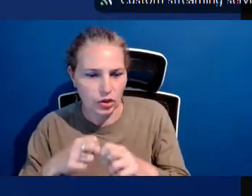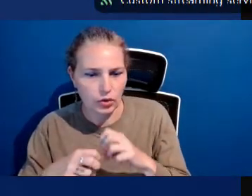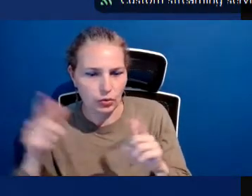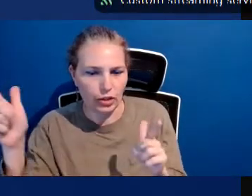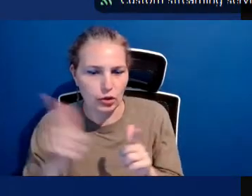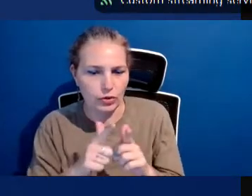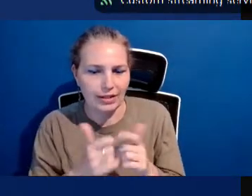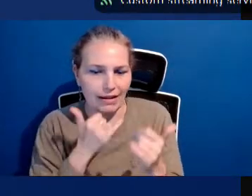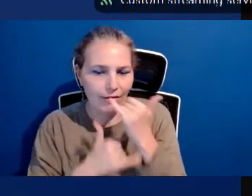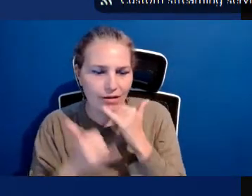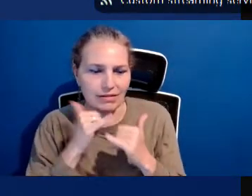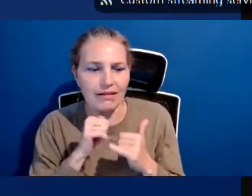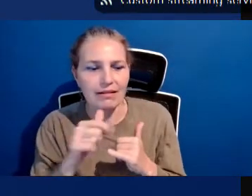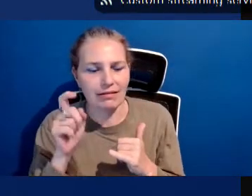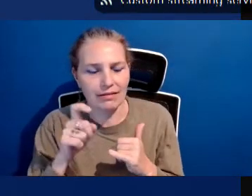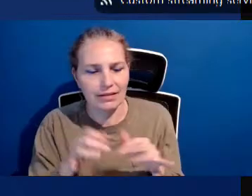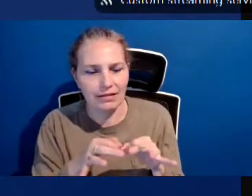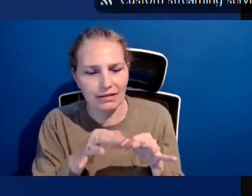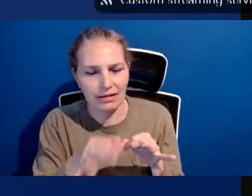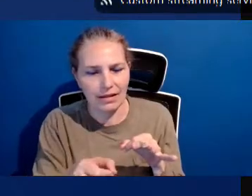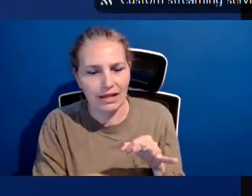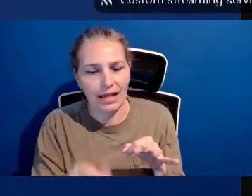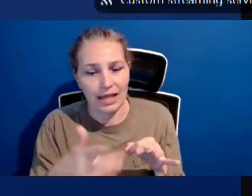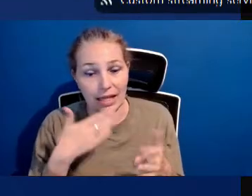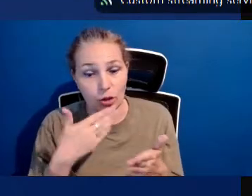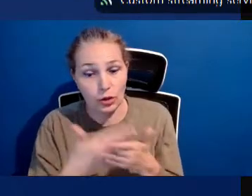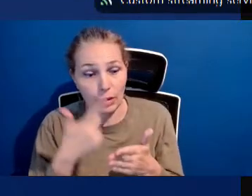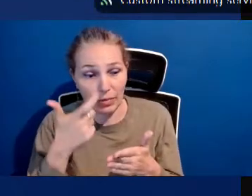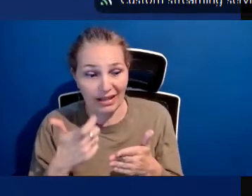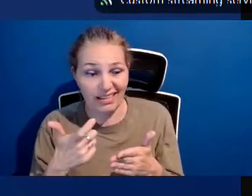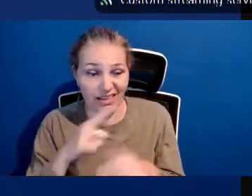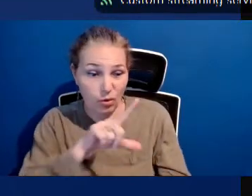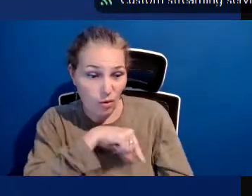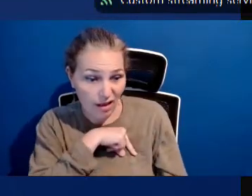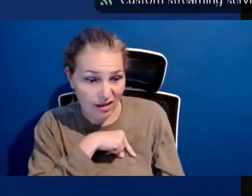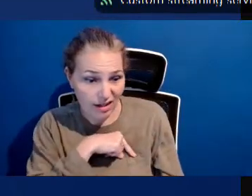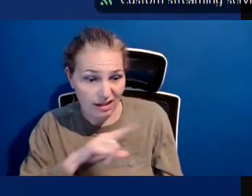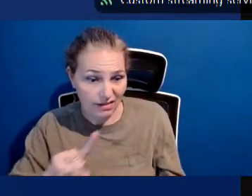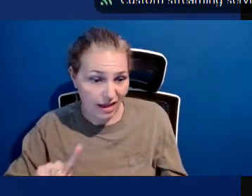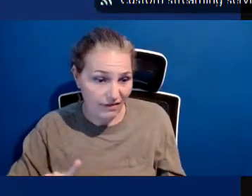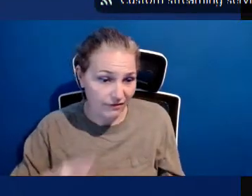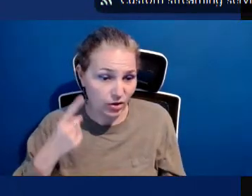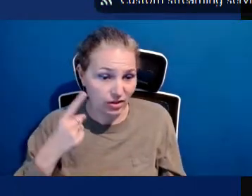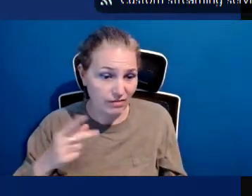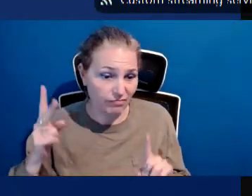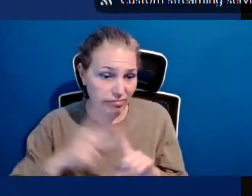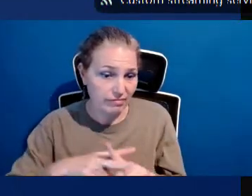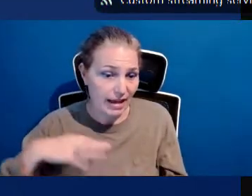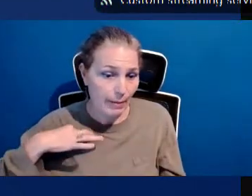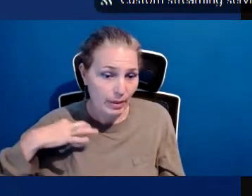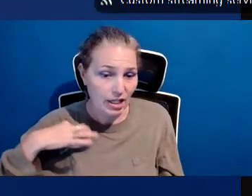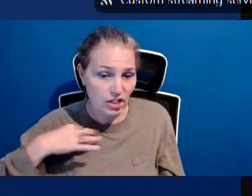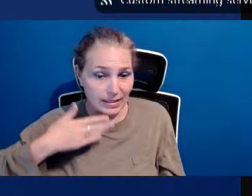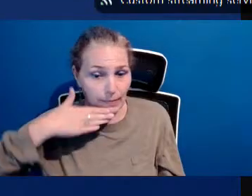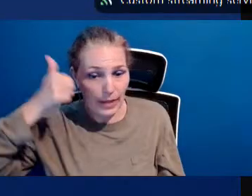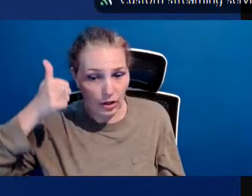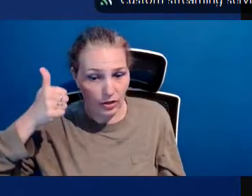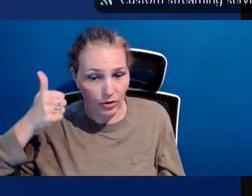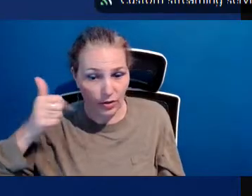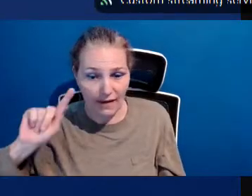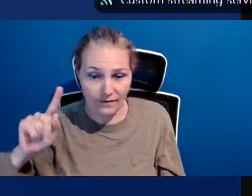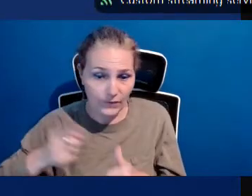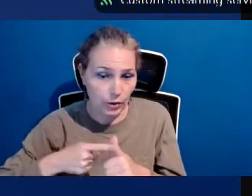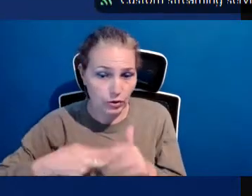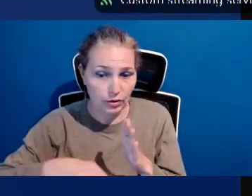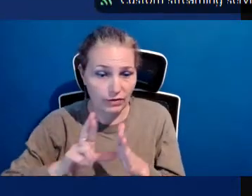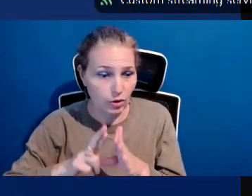the quality of the initial application is better, so our initial review goes by more quickly. Secondly,